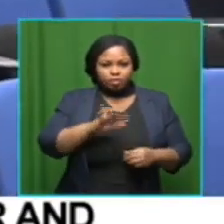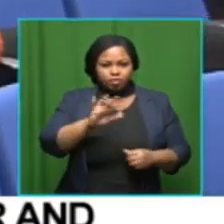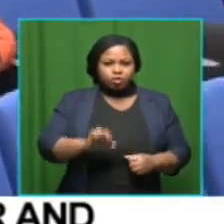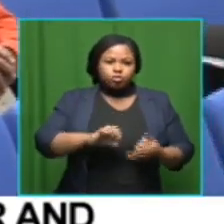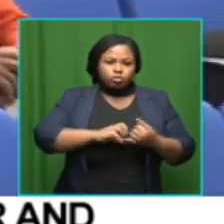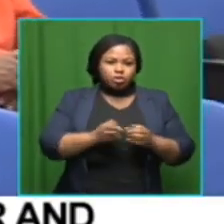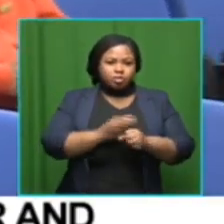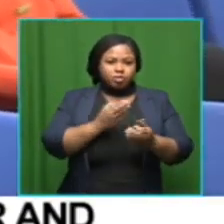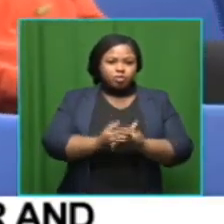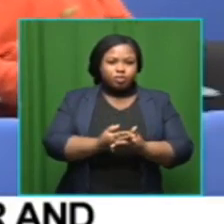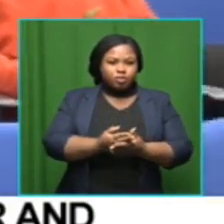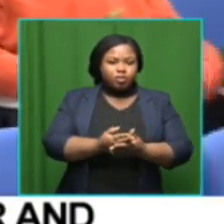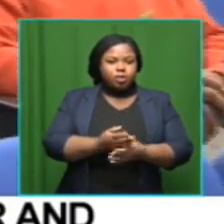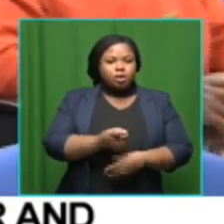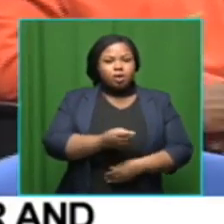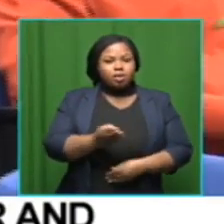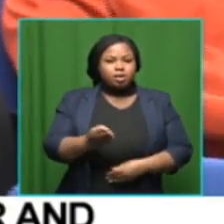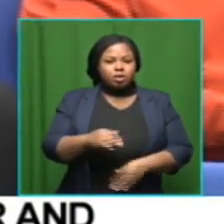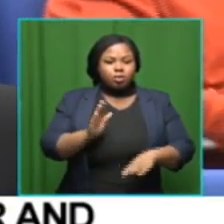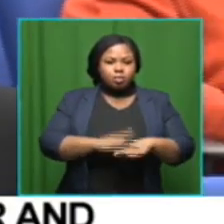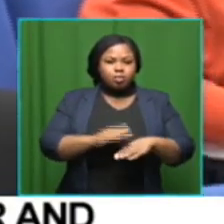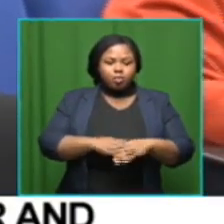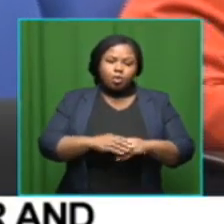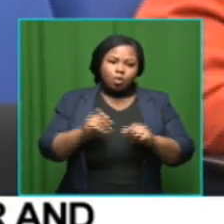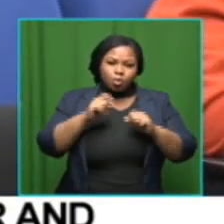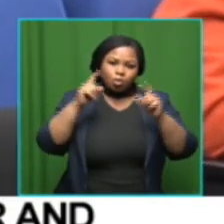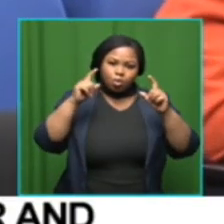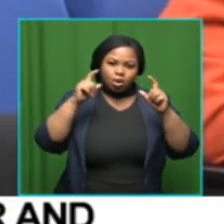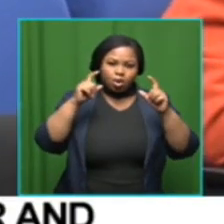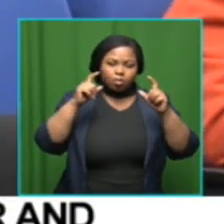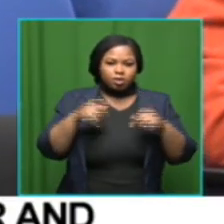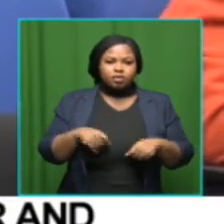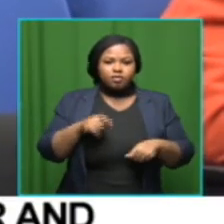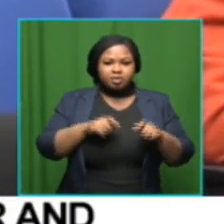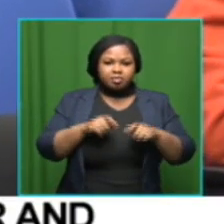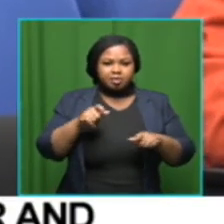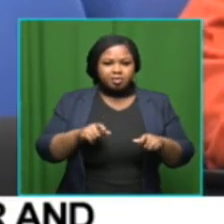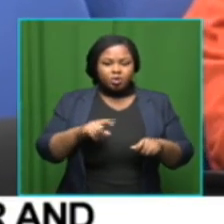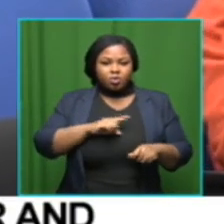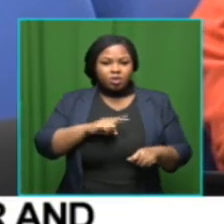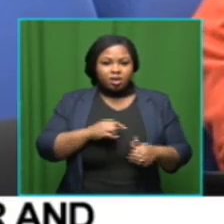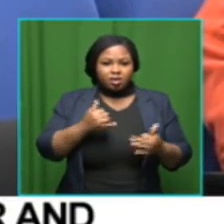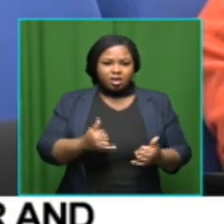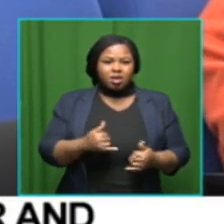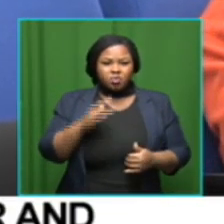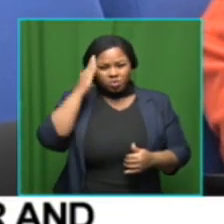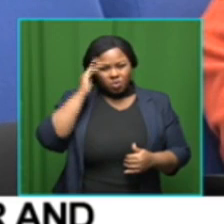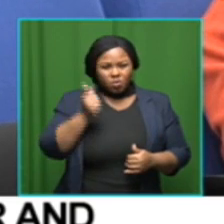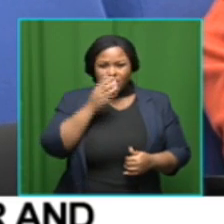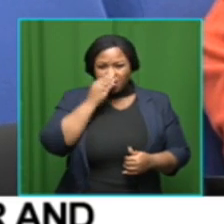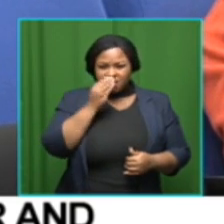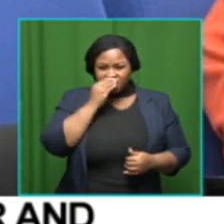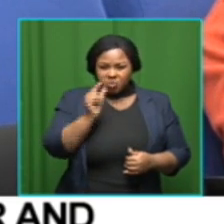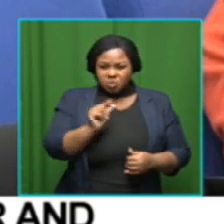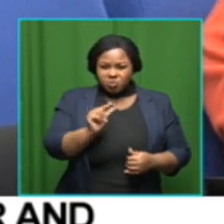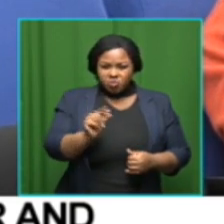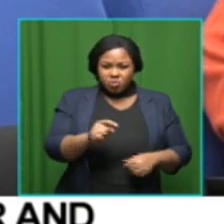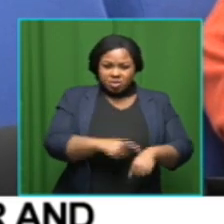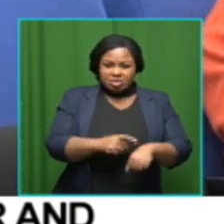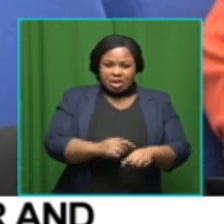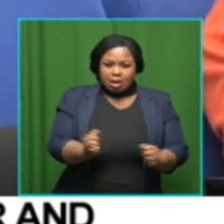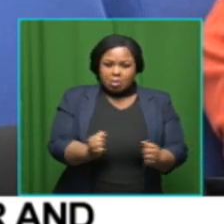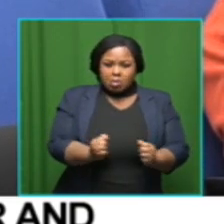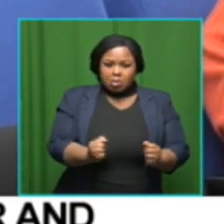vigilance and more alertness going into the winter season and the flu season, are we likely to see a lot